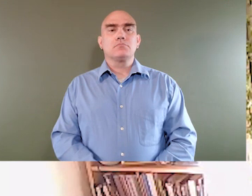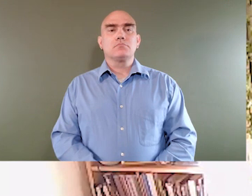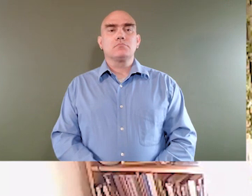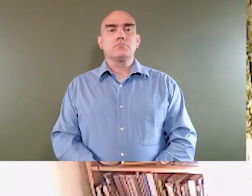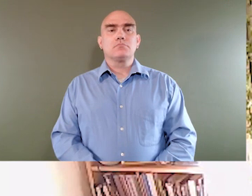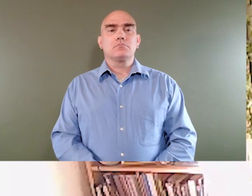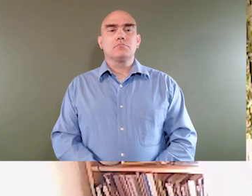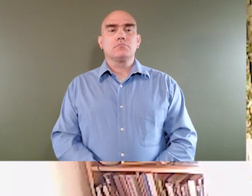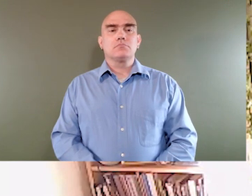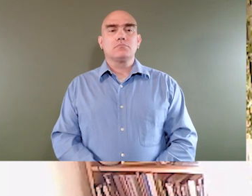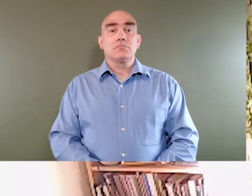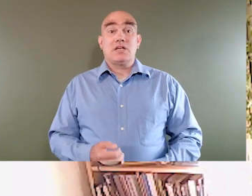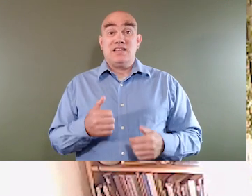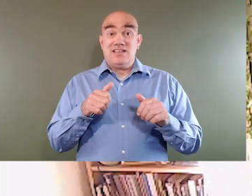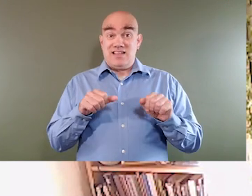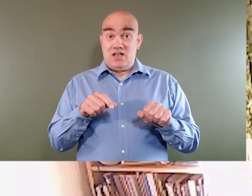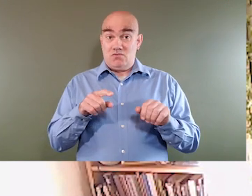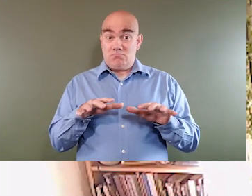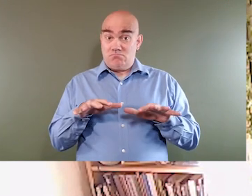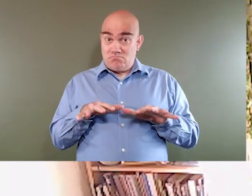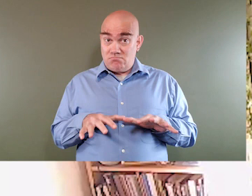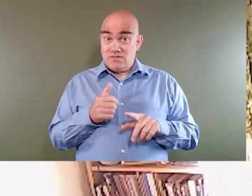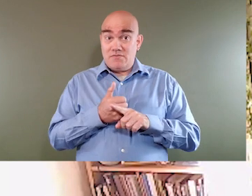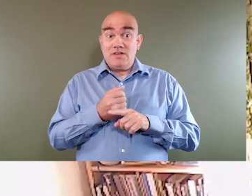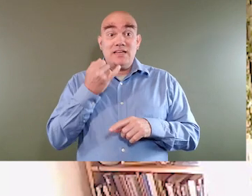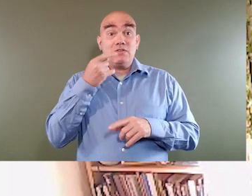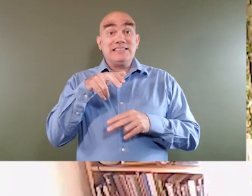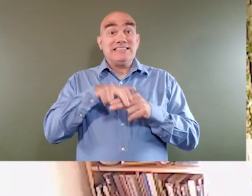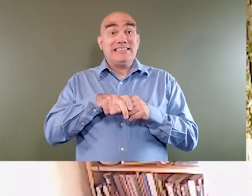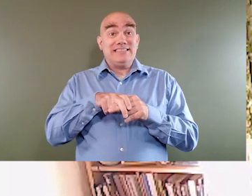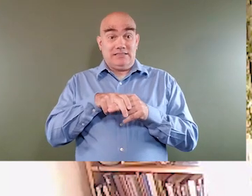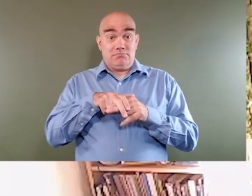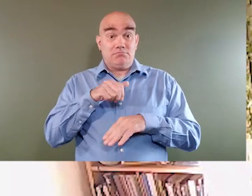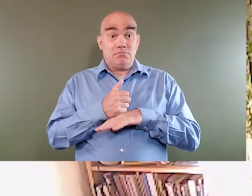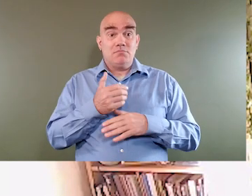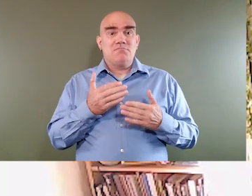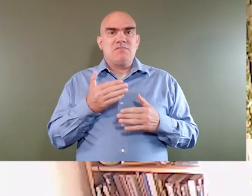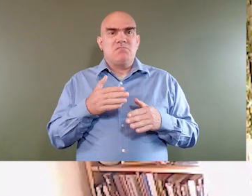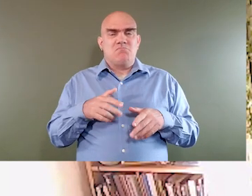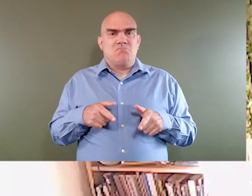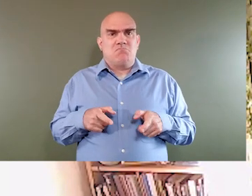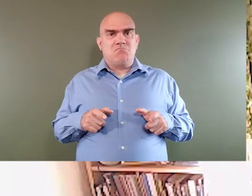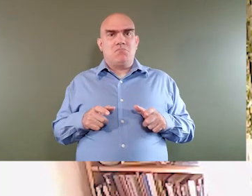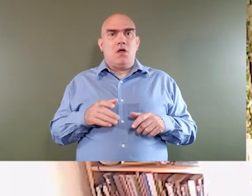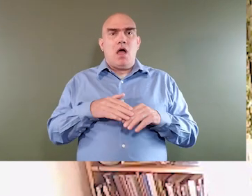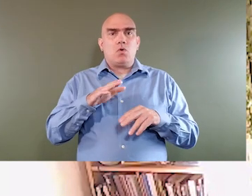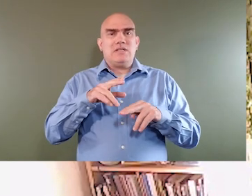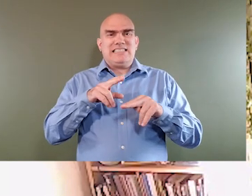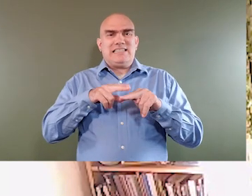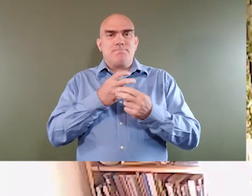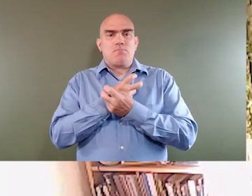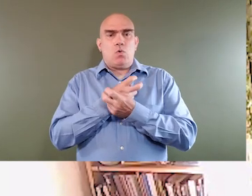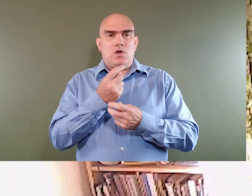And then can you settle yourself? So if you're in a seated position, can you maybe rock back on your sit bones a little bit